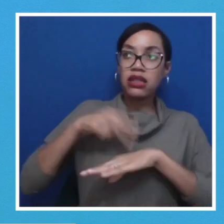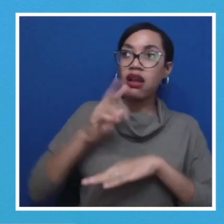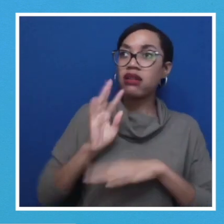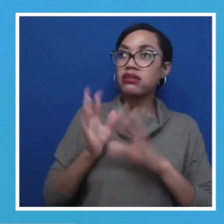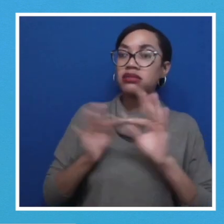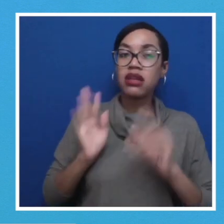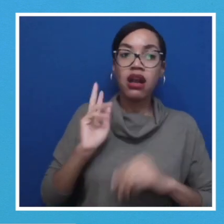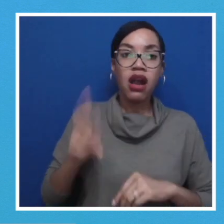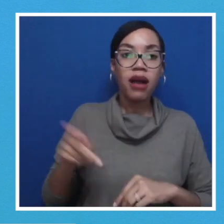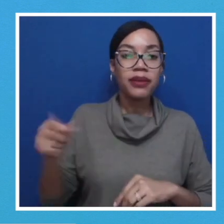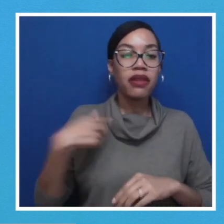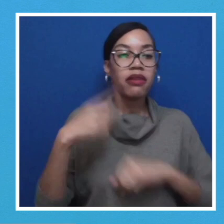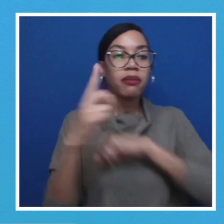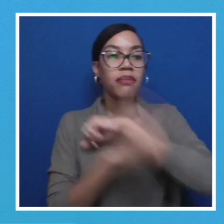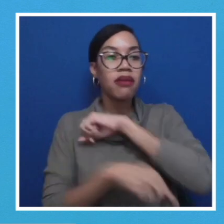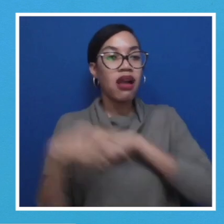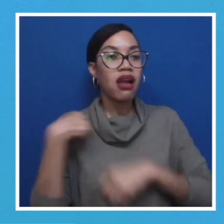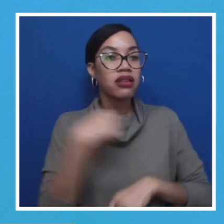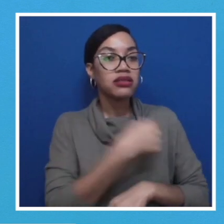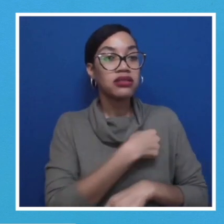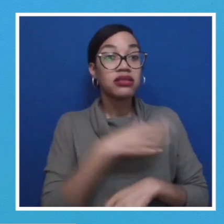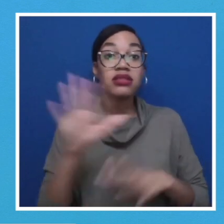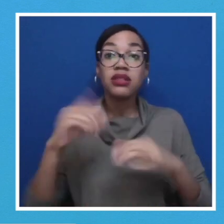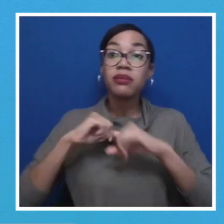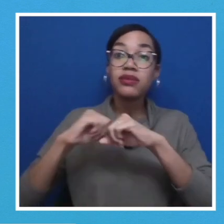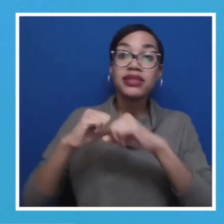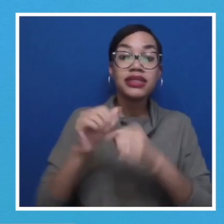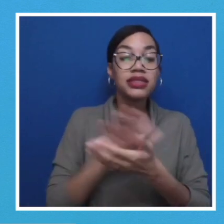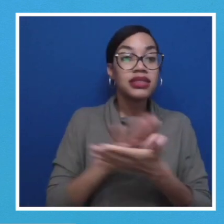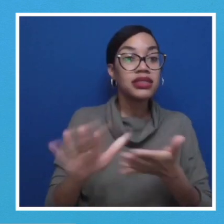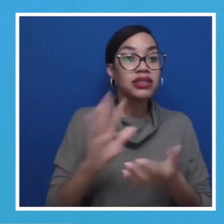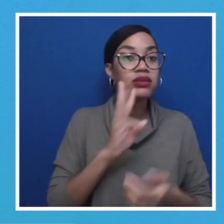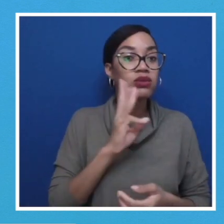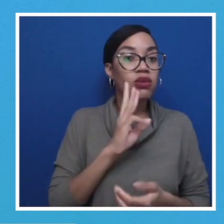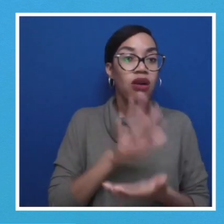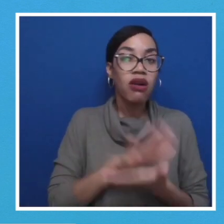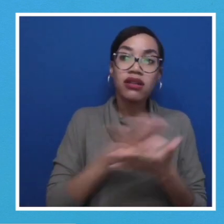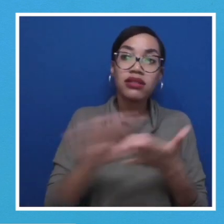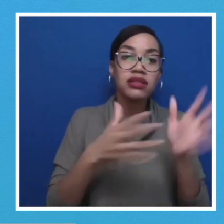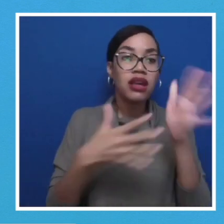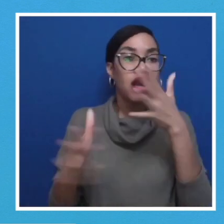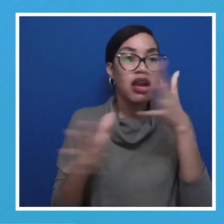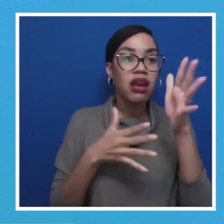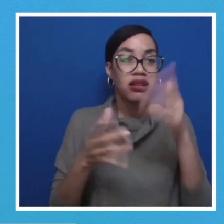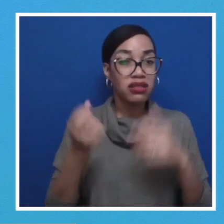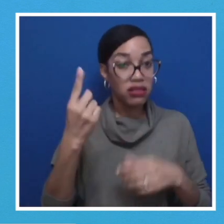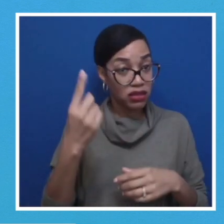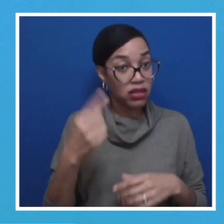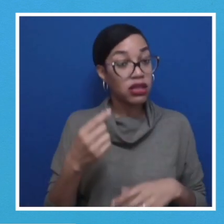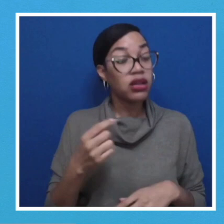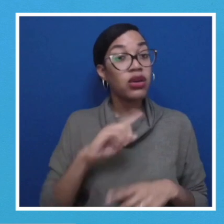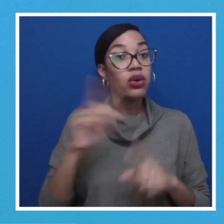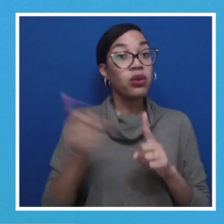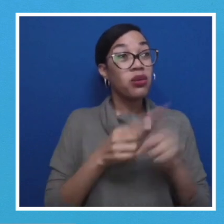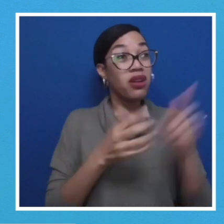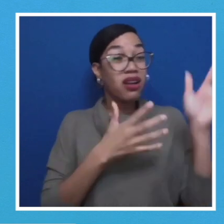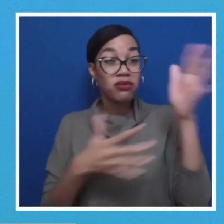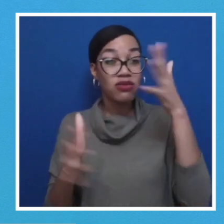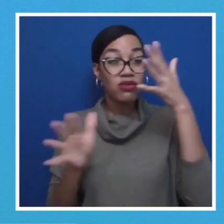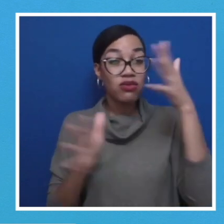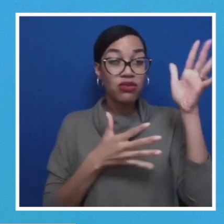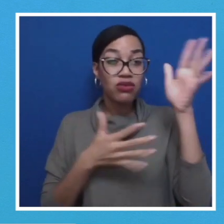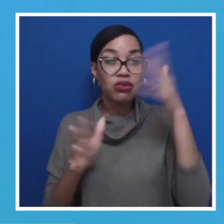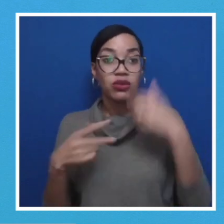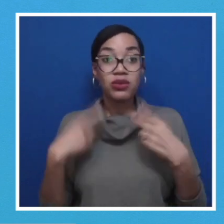We're criminalized for protecting clean water, the air. Water flows and the wind blows. We look beyond our boundaries of